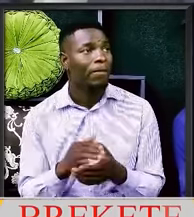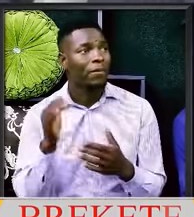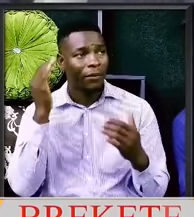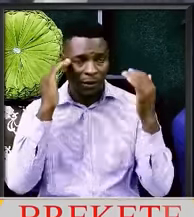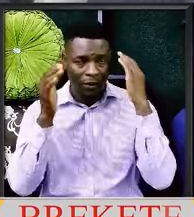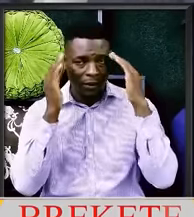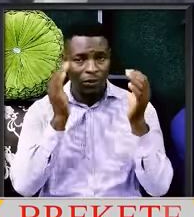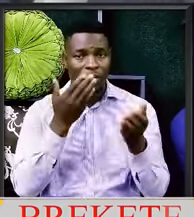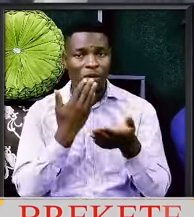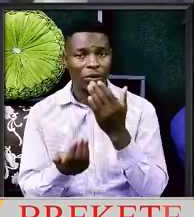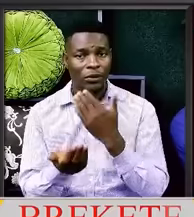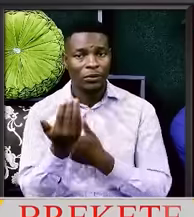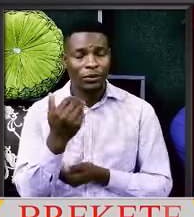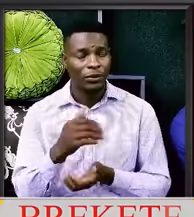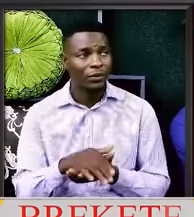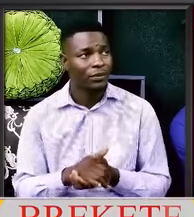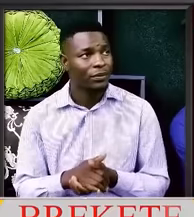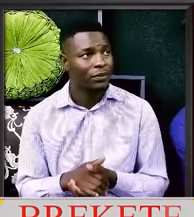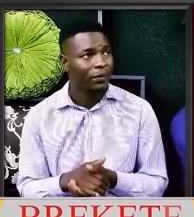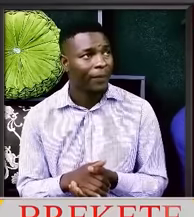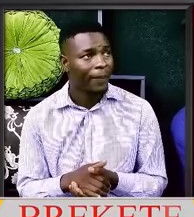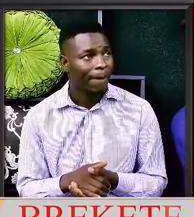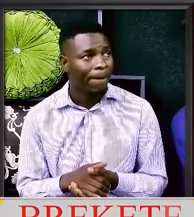Hello, good morning.